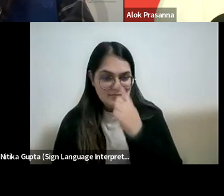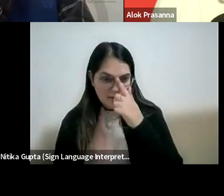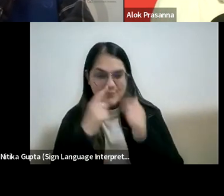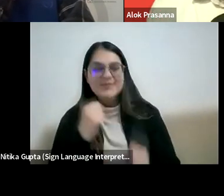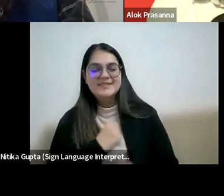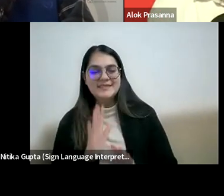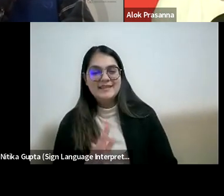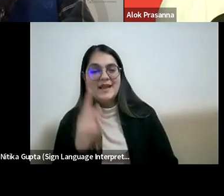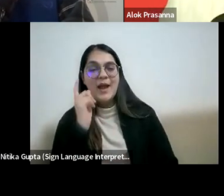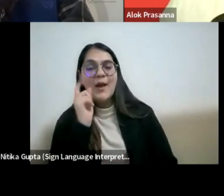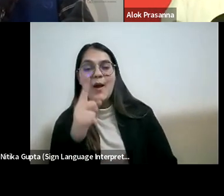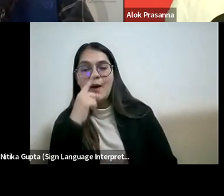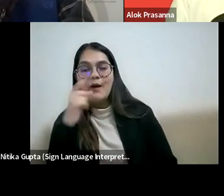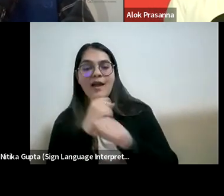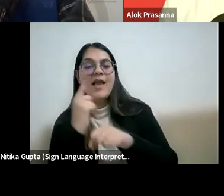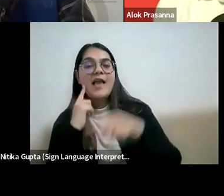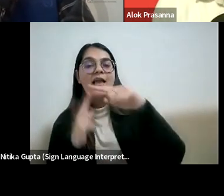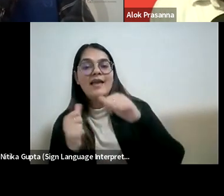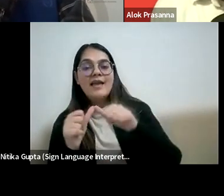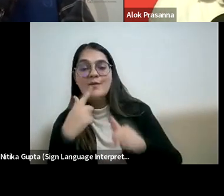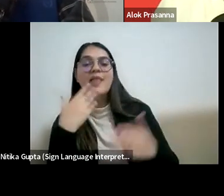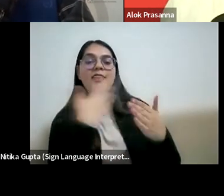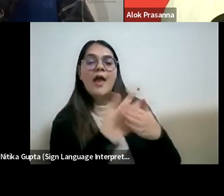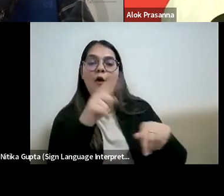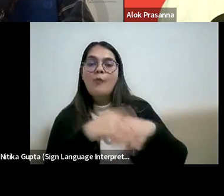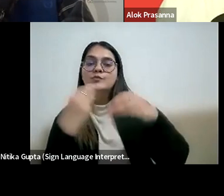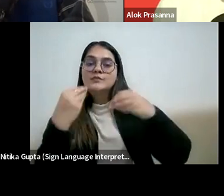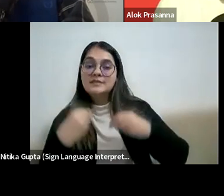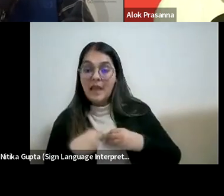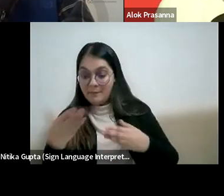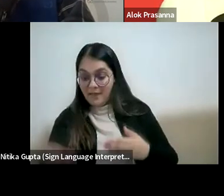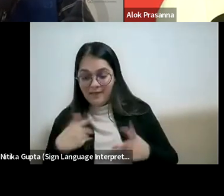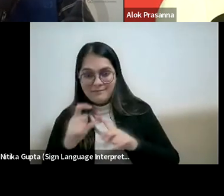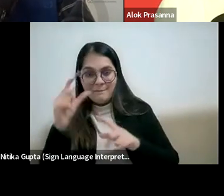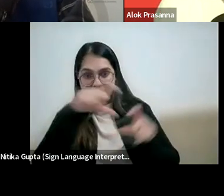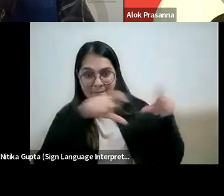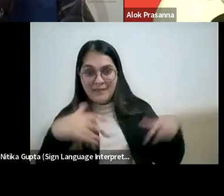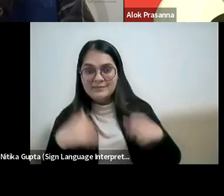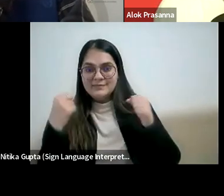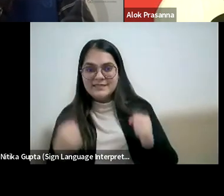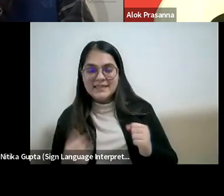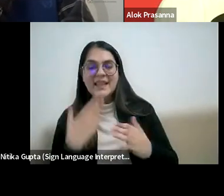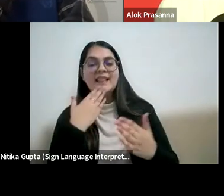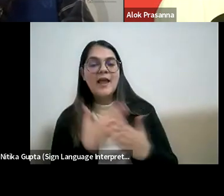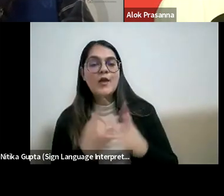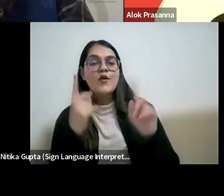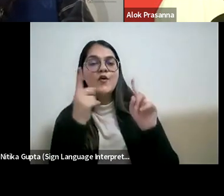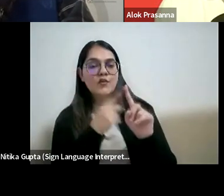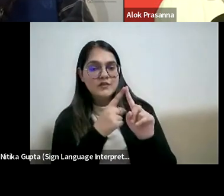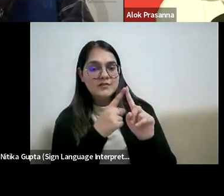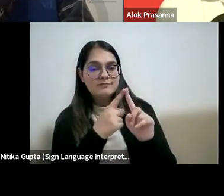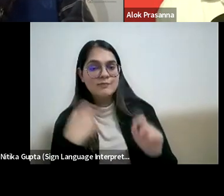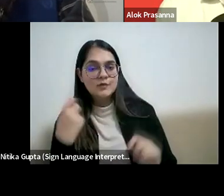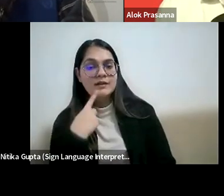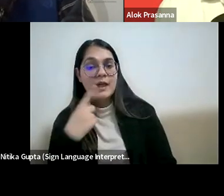Thank you very much for giving me this opportunity of being on this panel. First of all, let me tell you